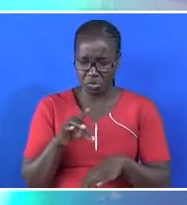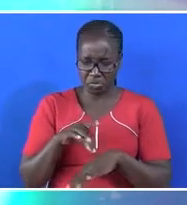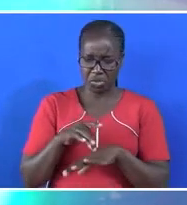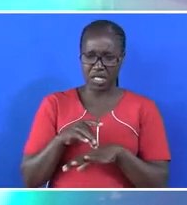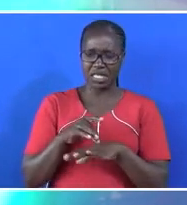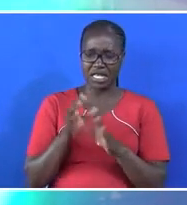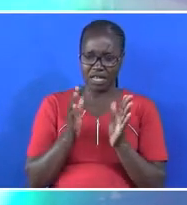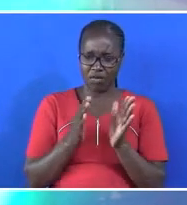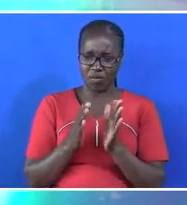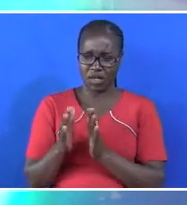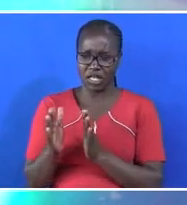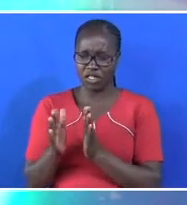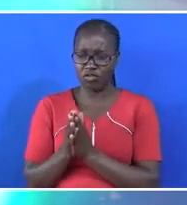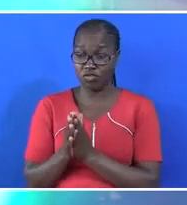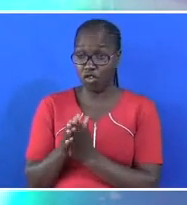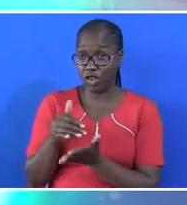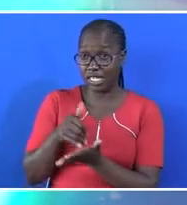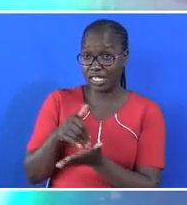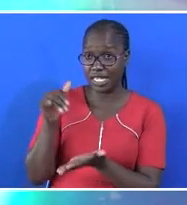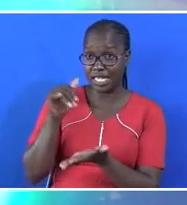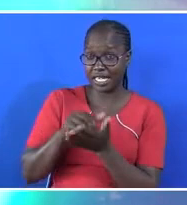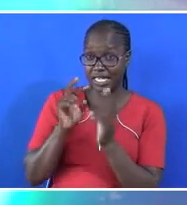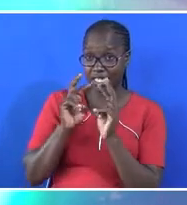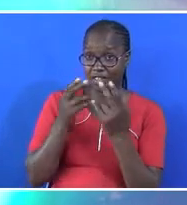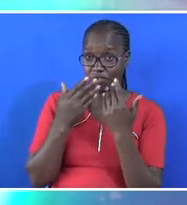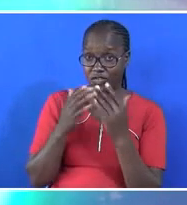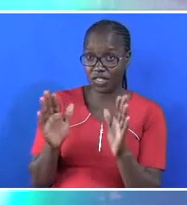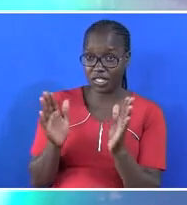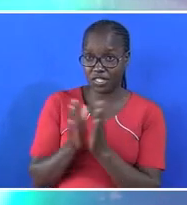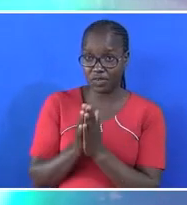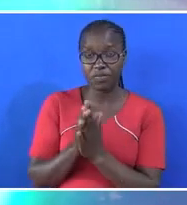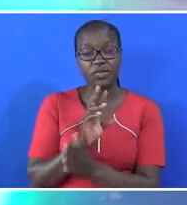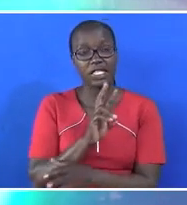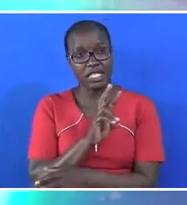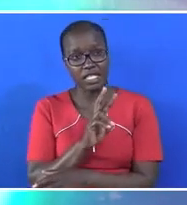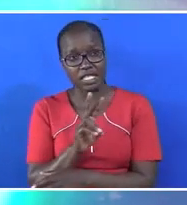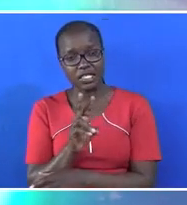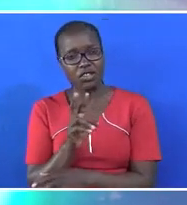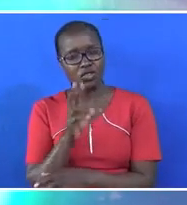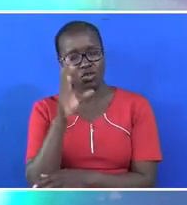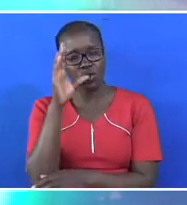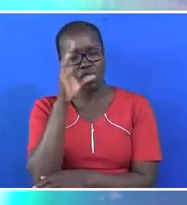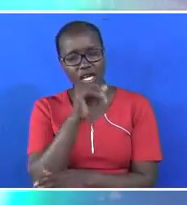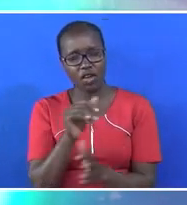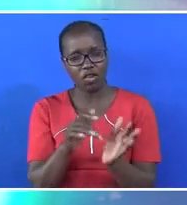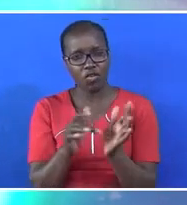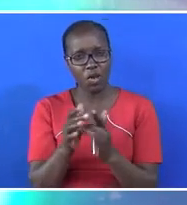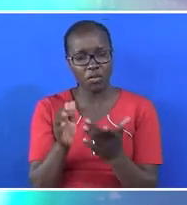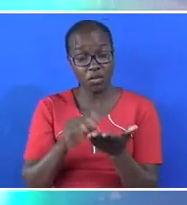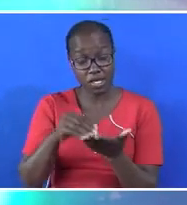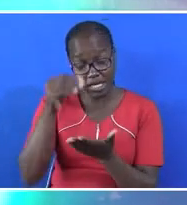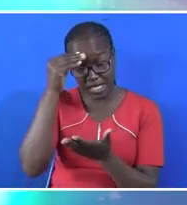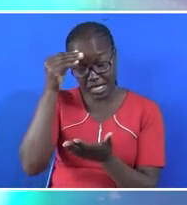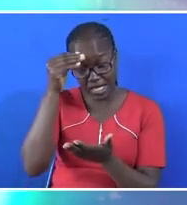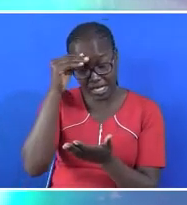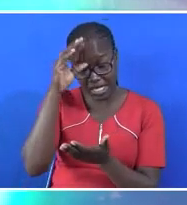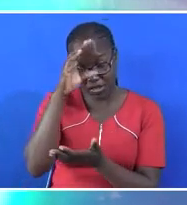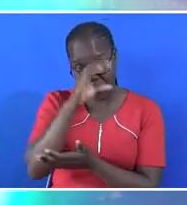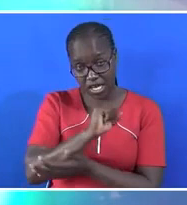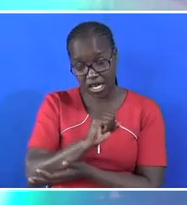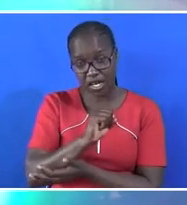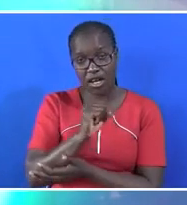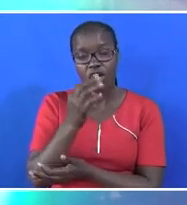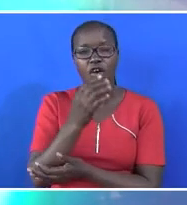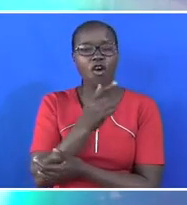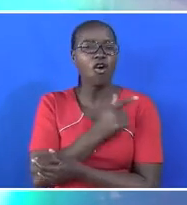having plans for it. They have seen that. They have seen your lack of Bible study and lack of